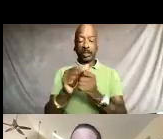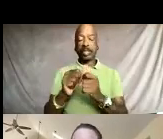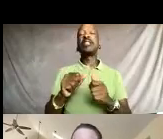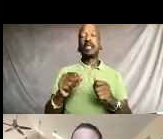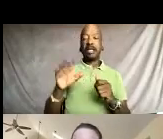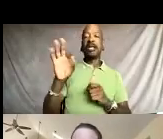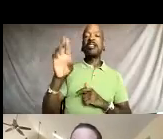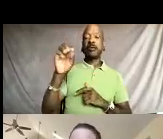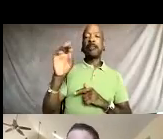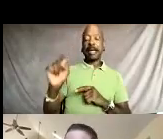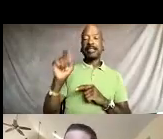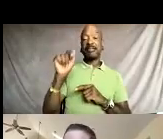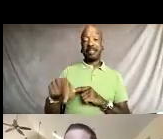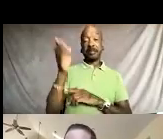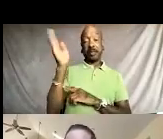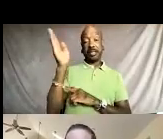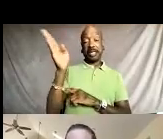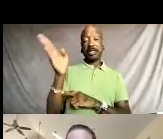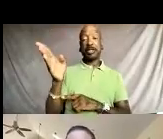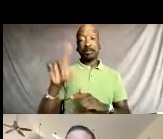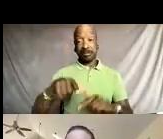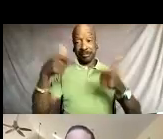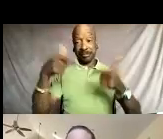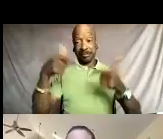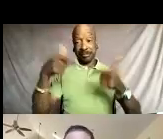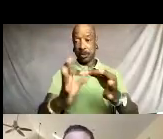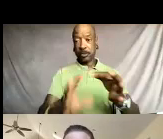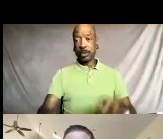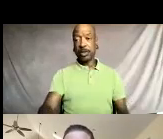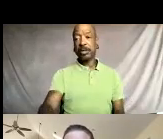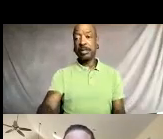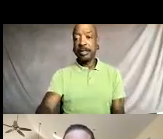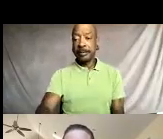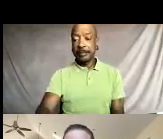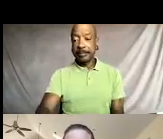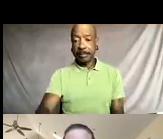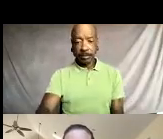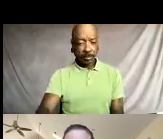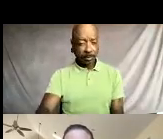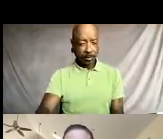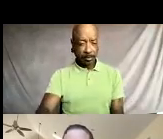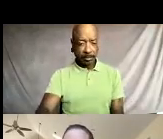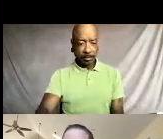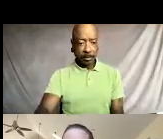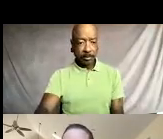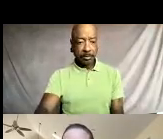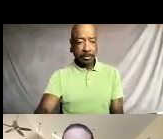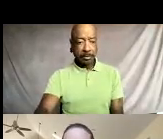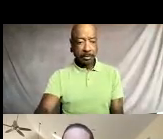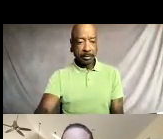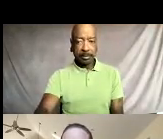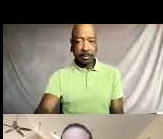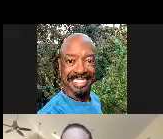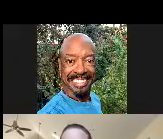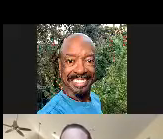of this presentation, because we're talking about land as really a web of relationships, but I wanted to look closely at like what's